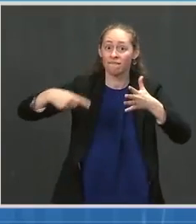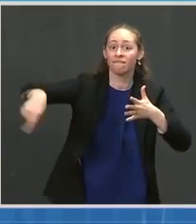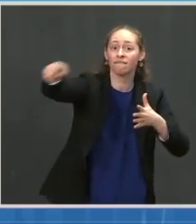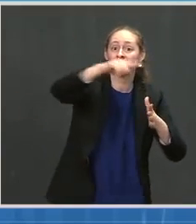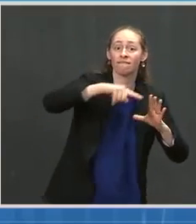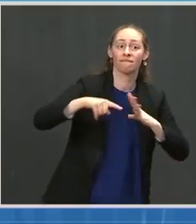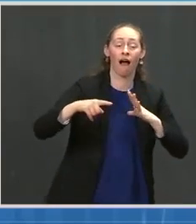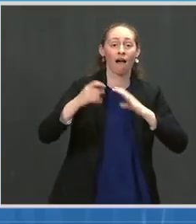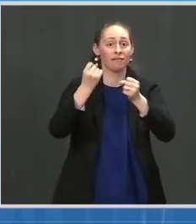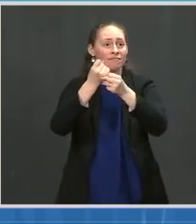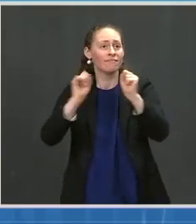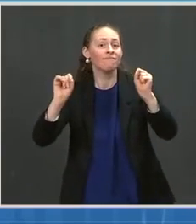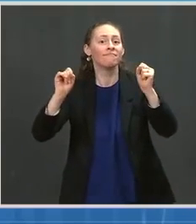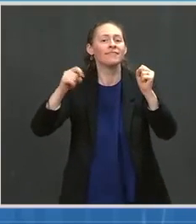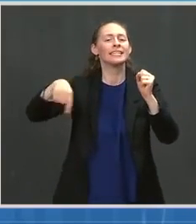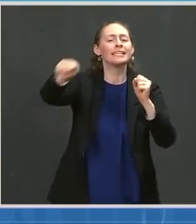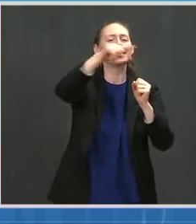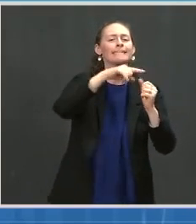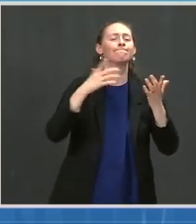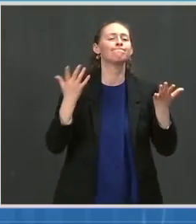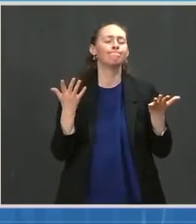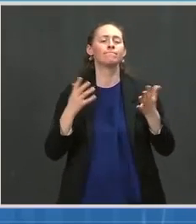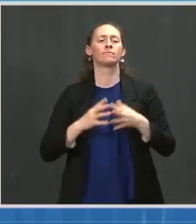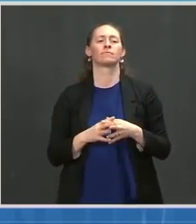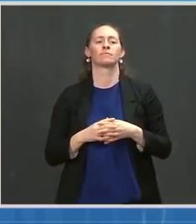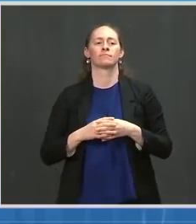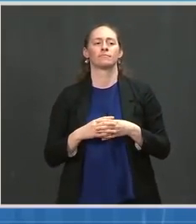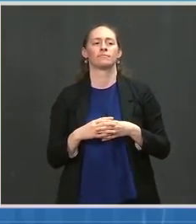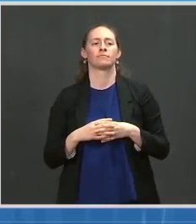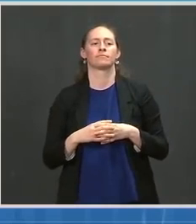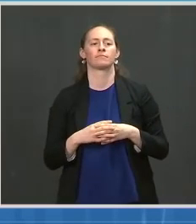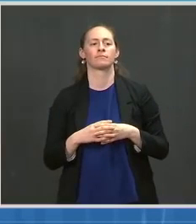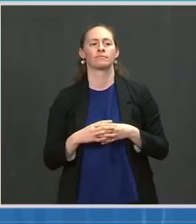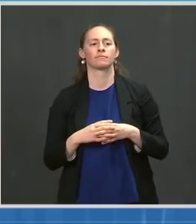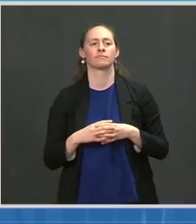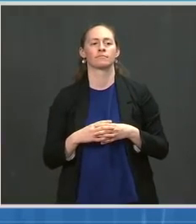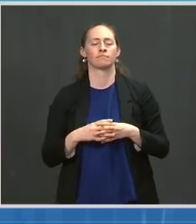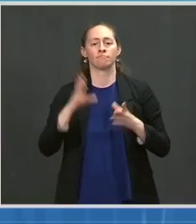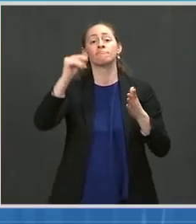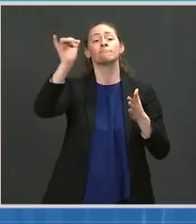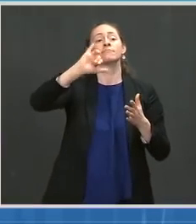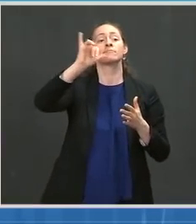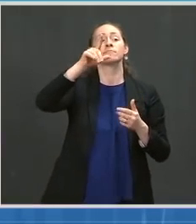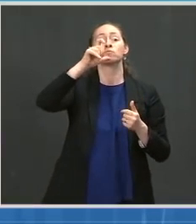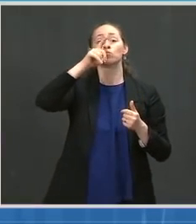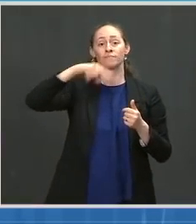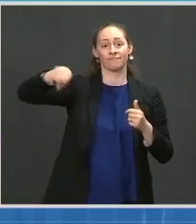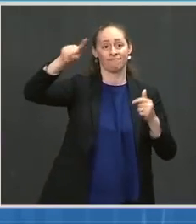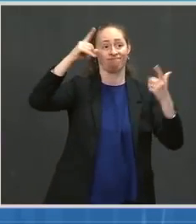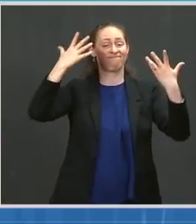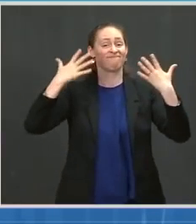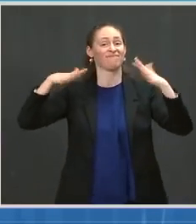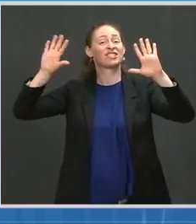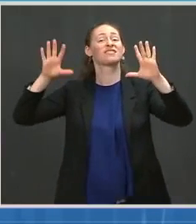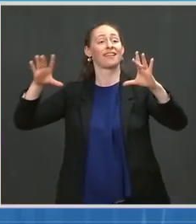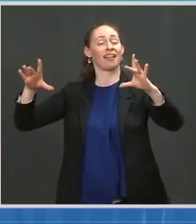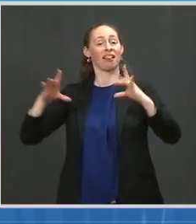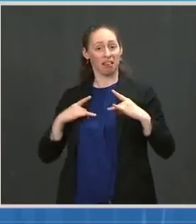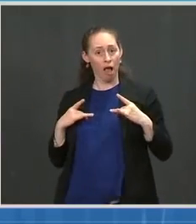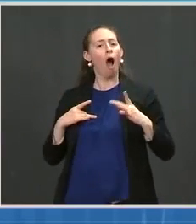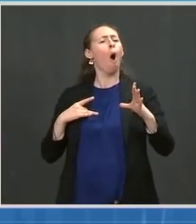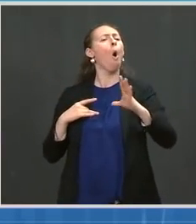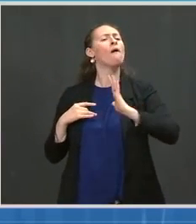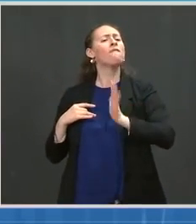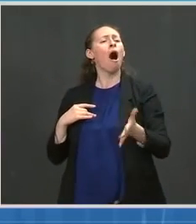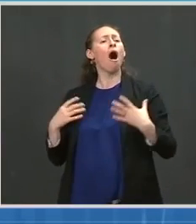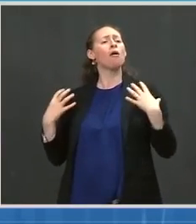vaccination as well as those who were infected, who have recovered and now have protective immunity. Again,